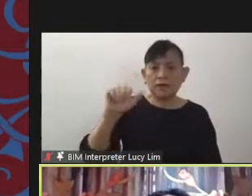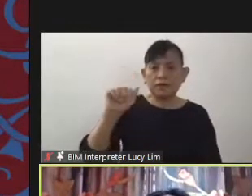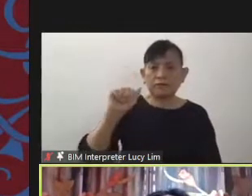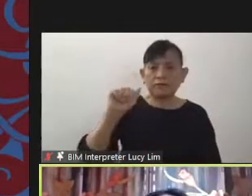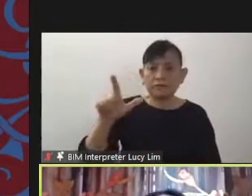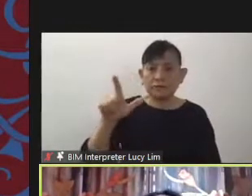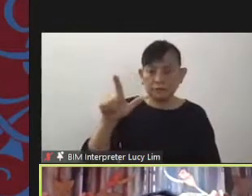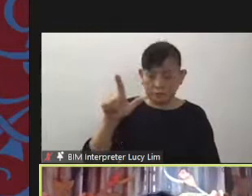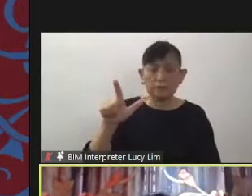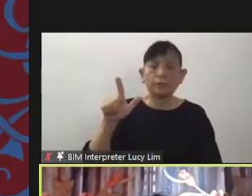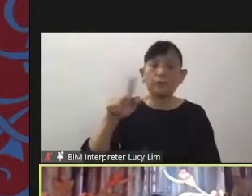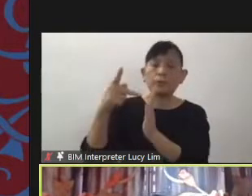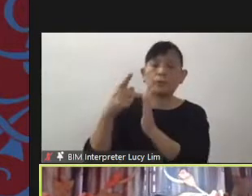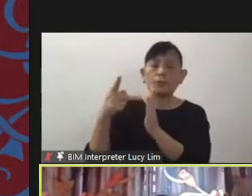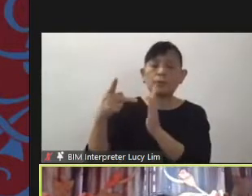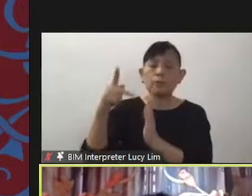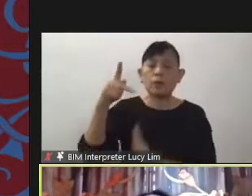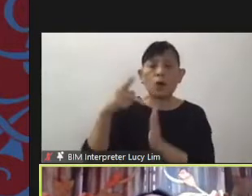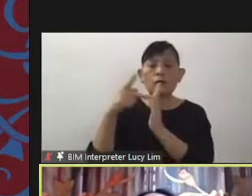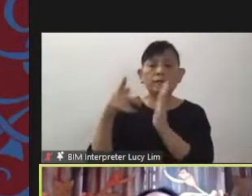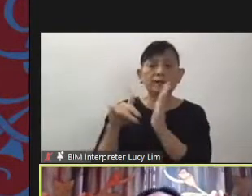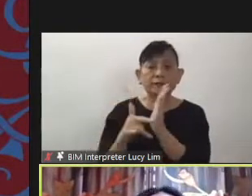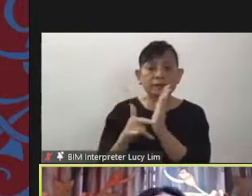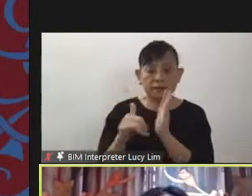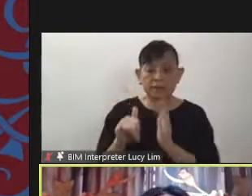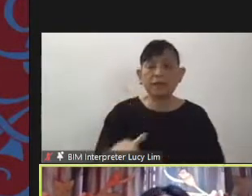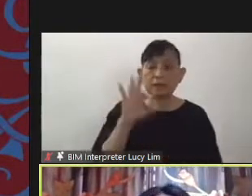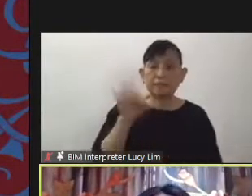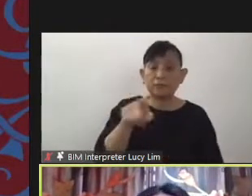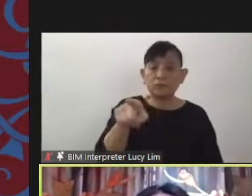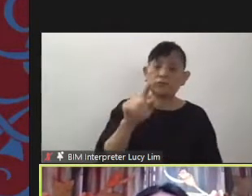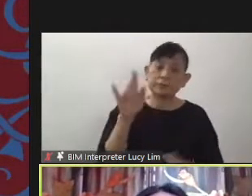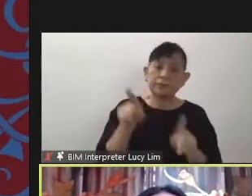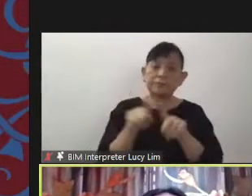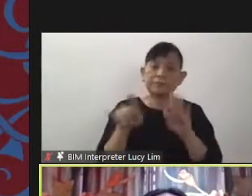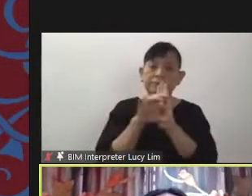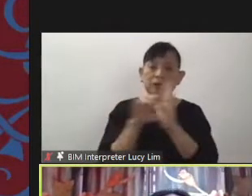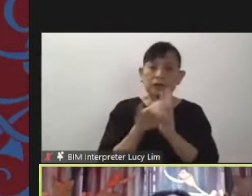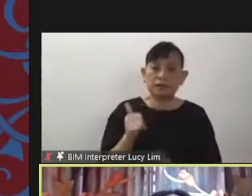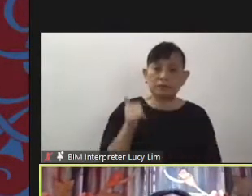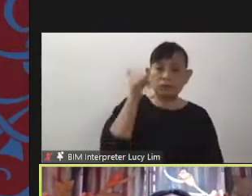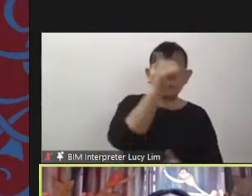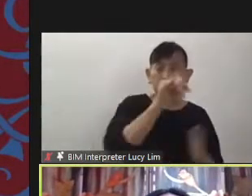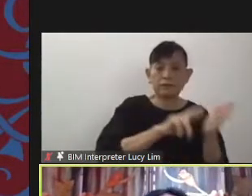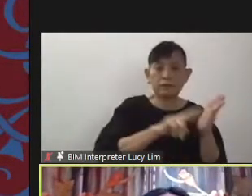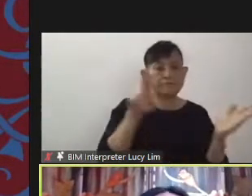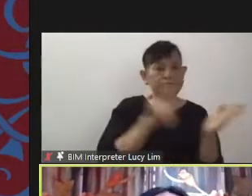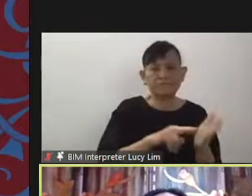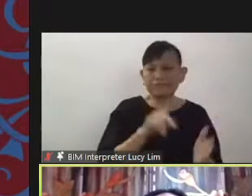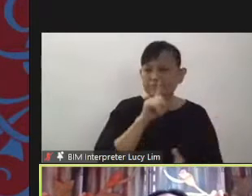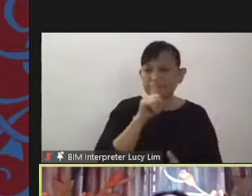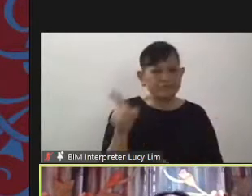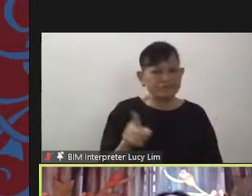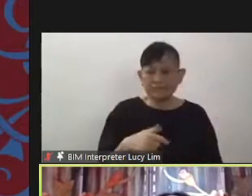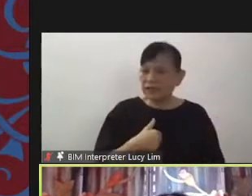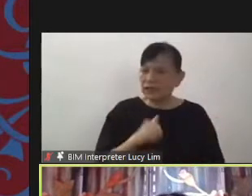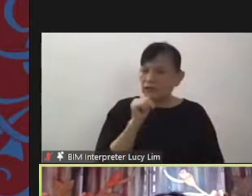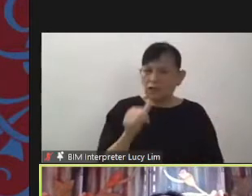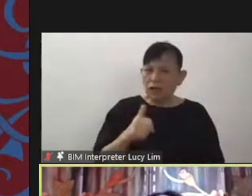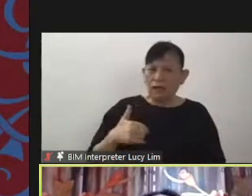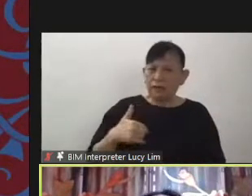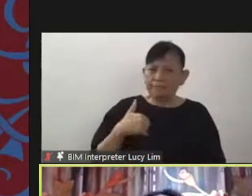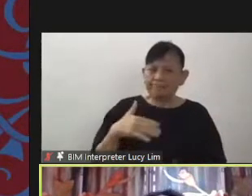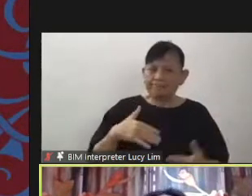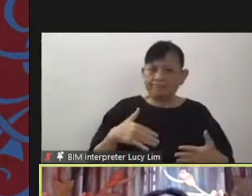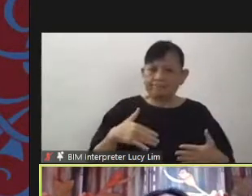to change. So when you go and report like as a survivor, it's actually a really traumatic process. And sometimes